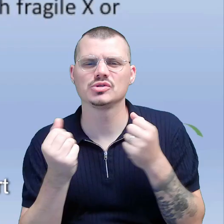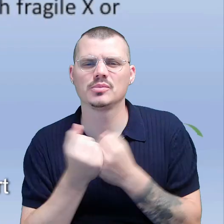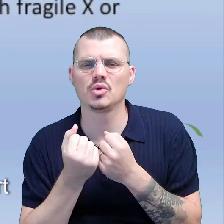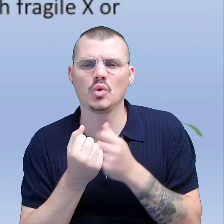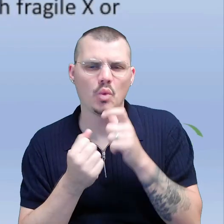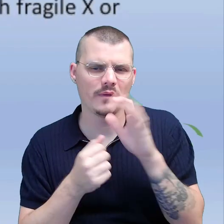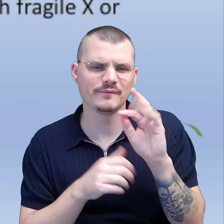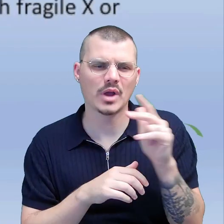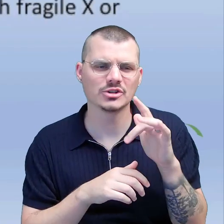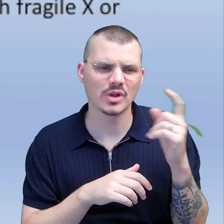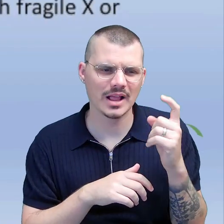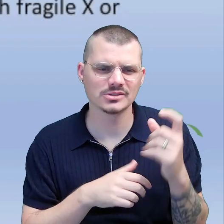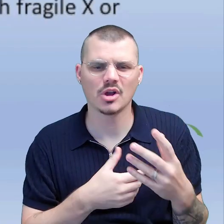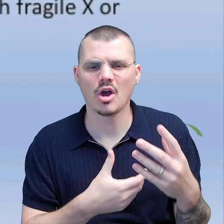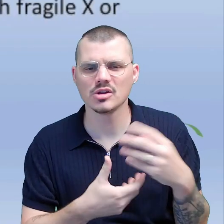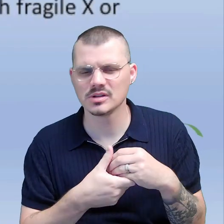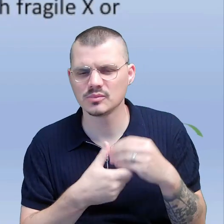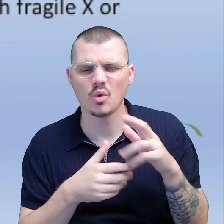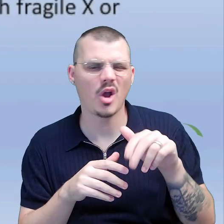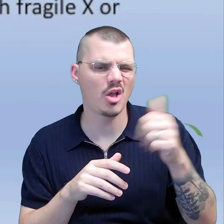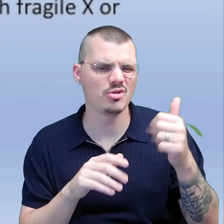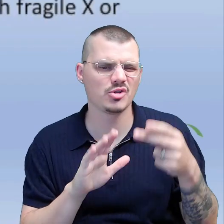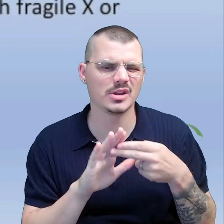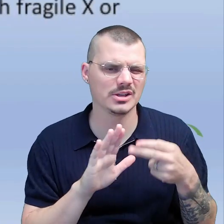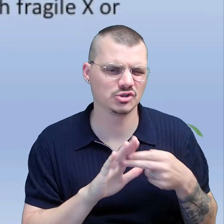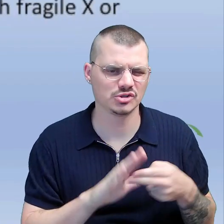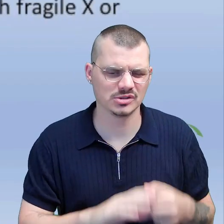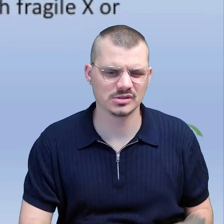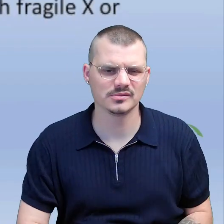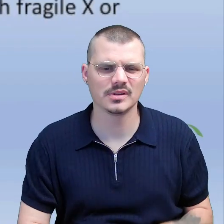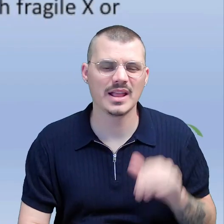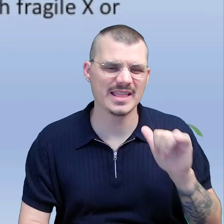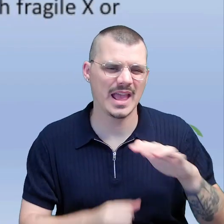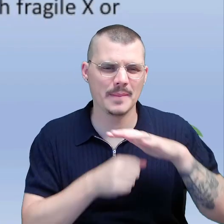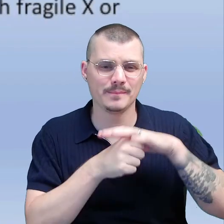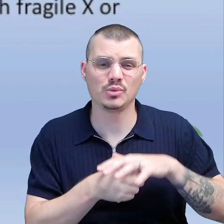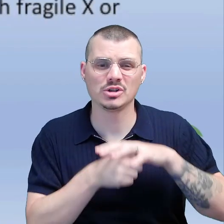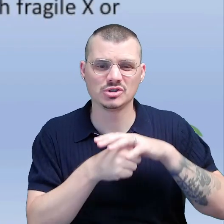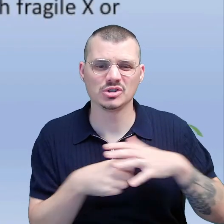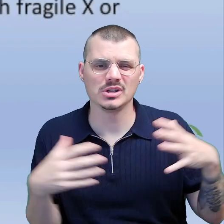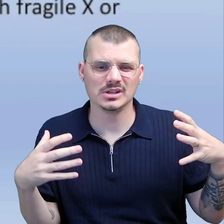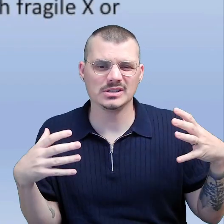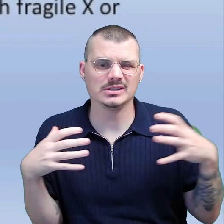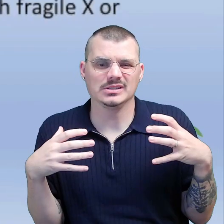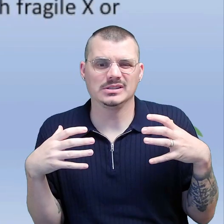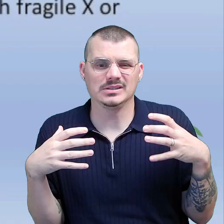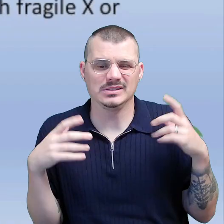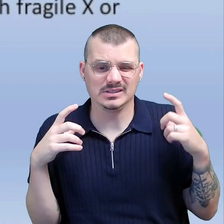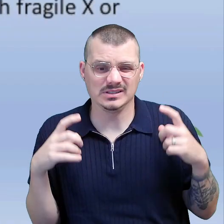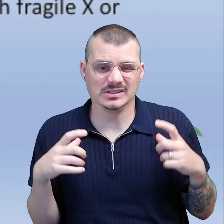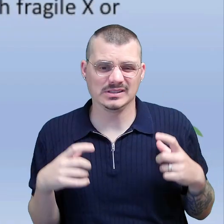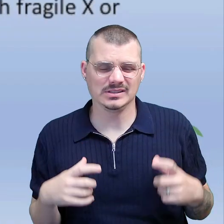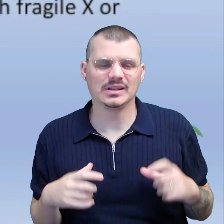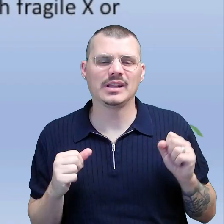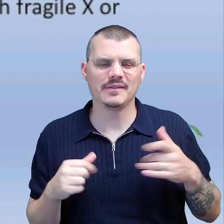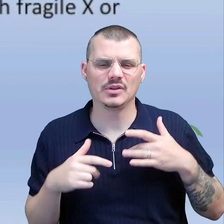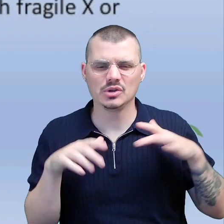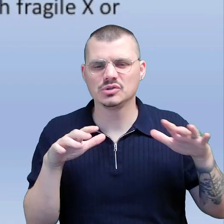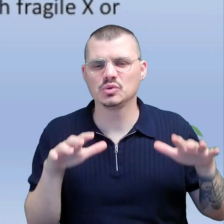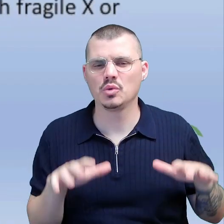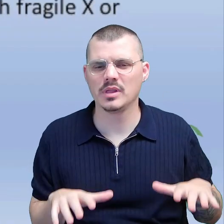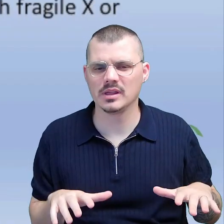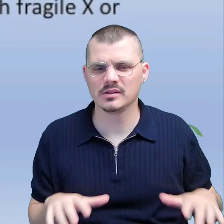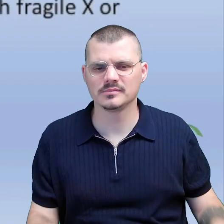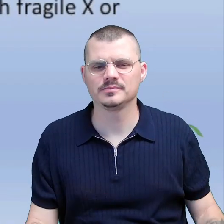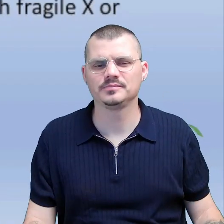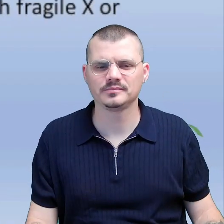integration support, people with Fragile X, autism, certain other conditions. That pressure of the multiple layers